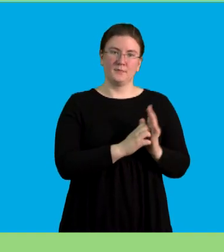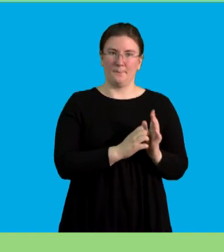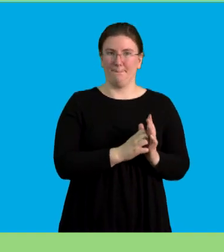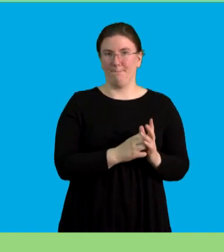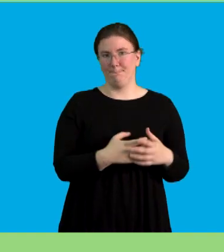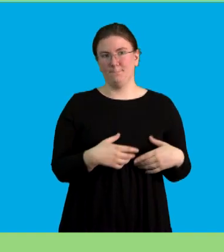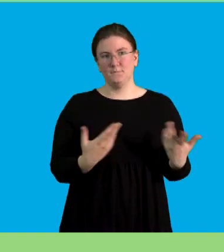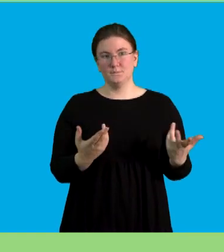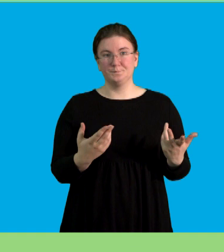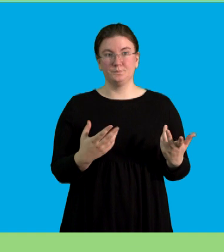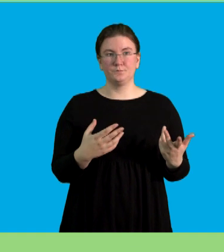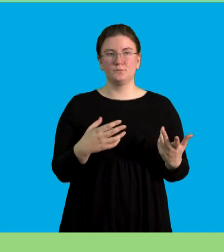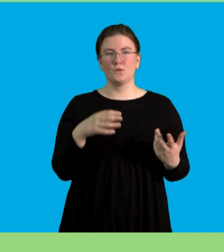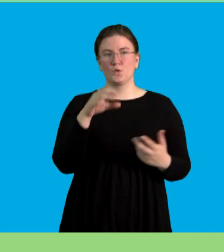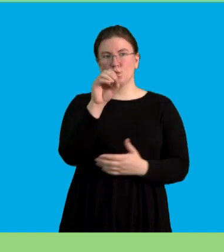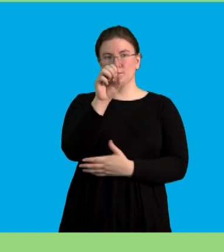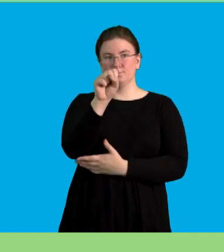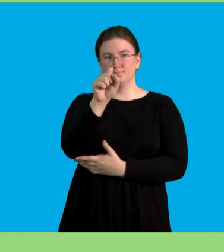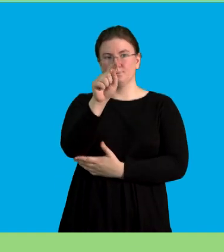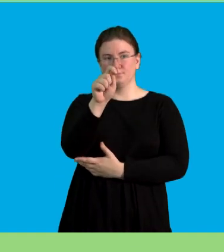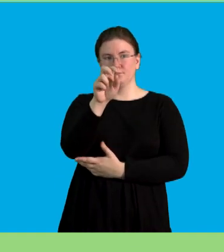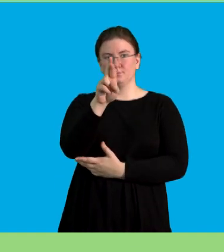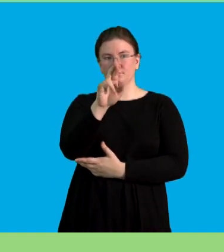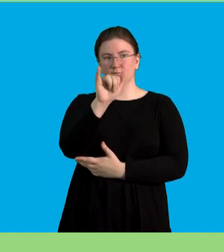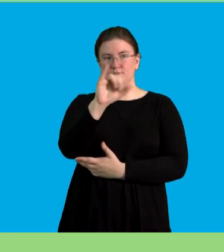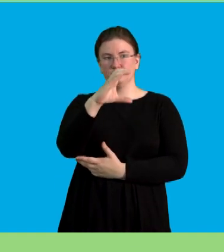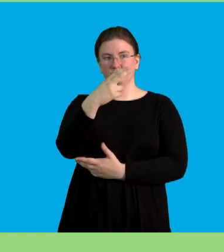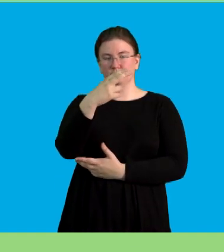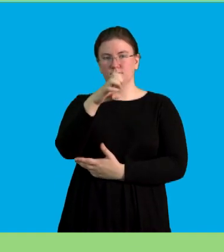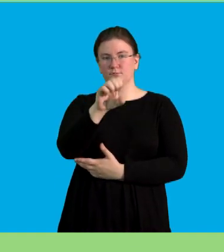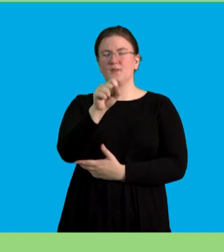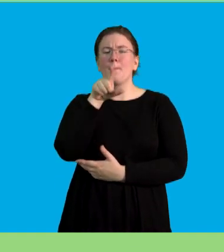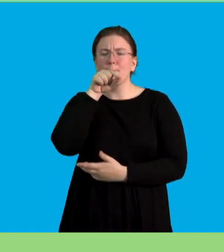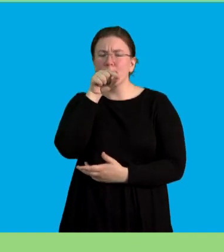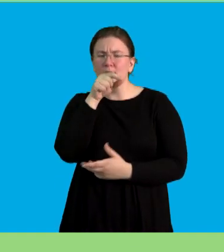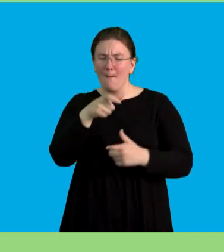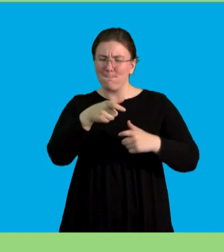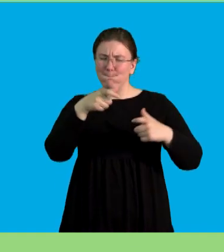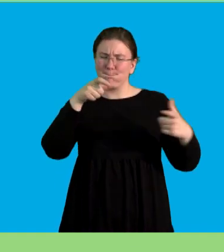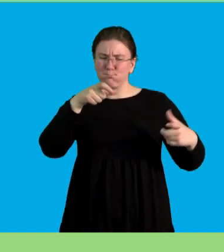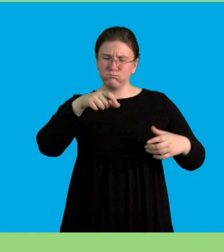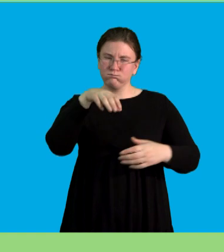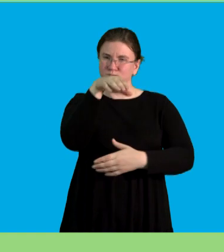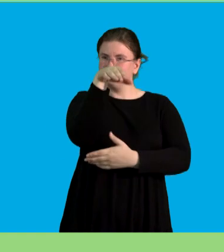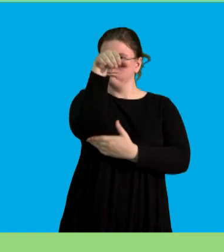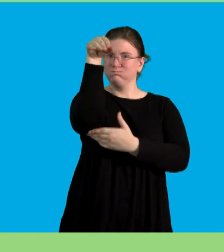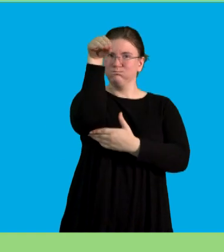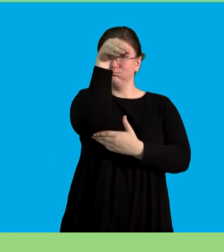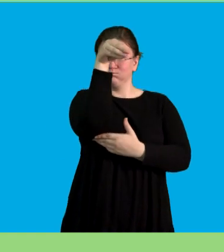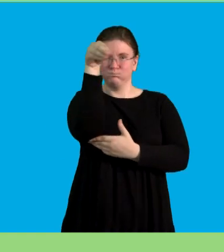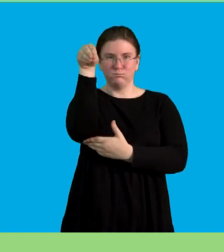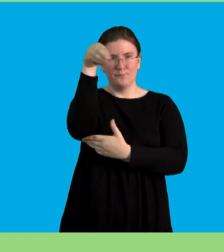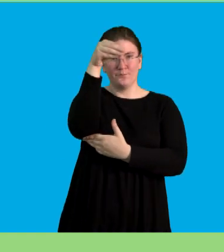example, we have ostriches. They have strong